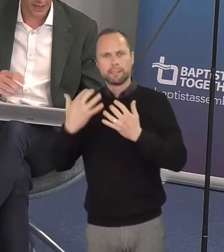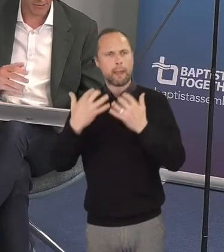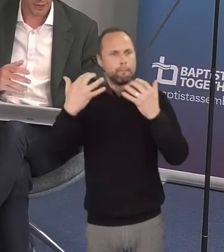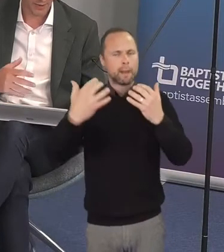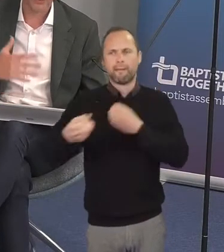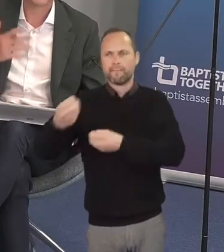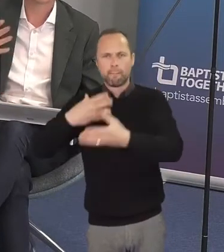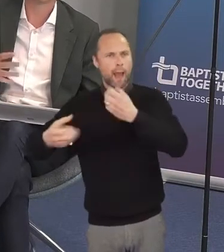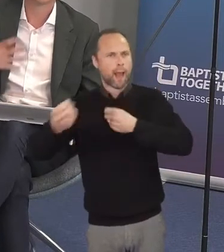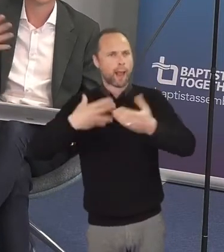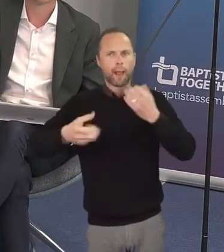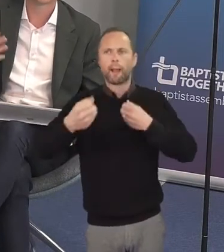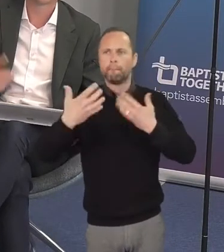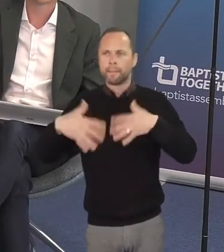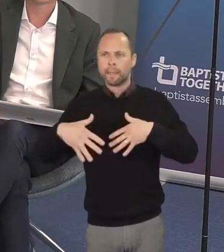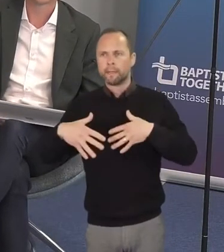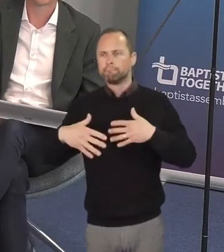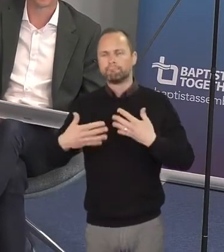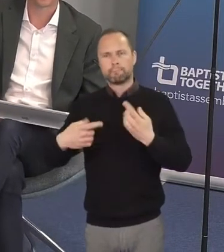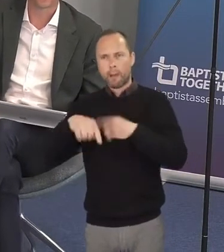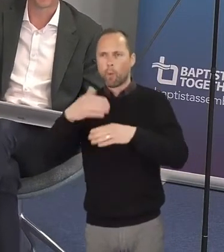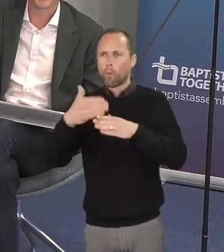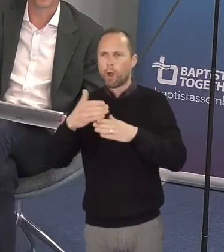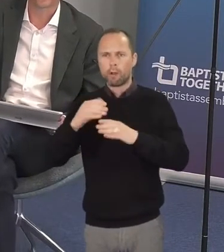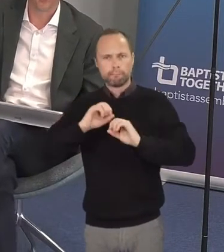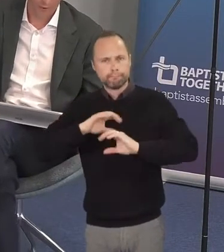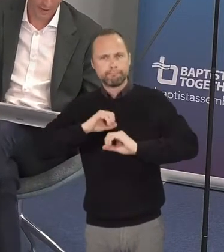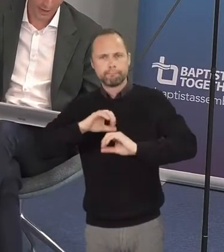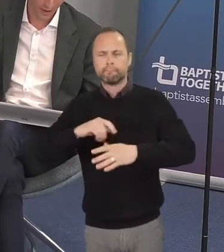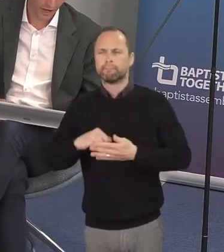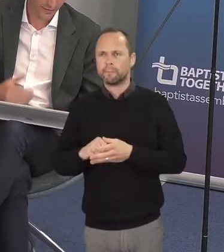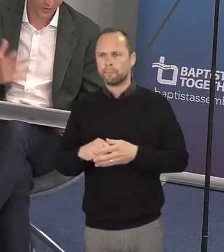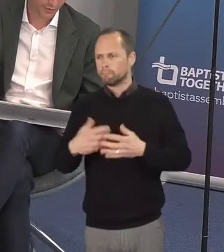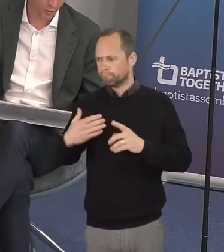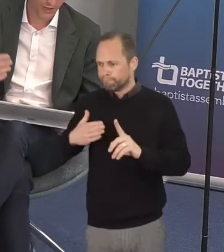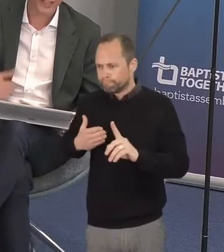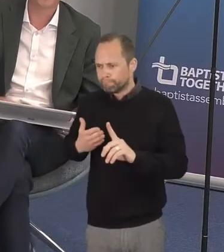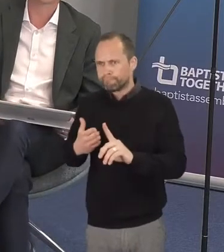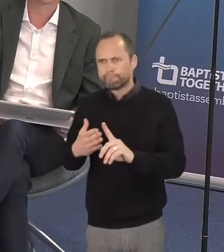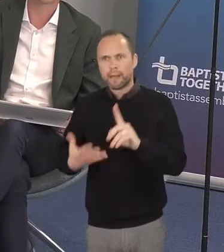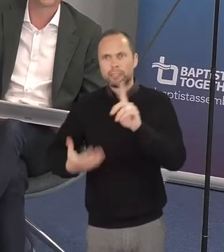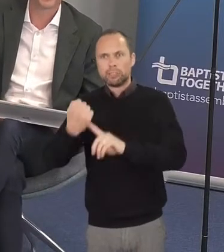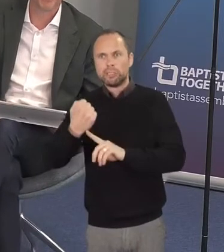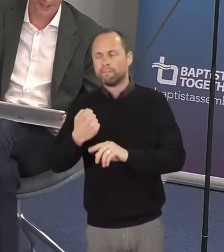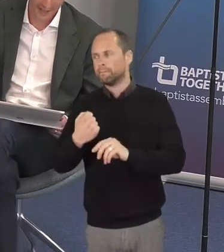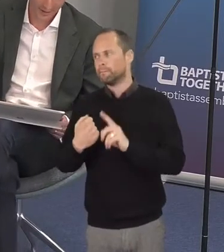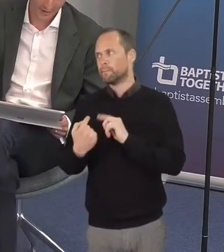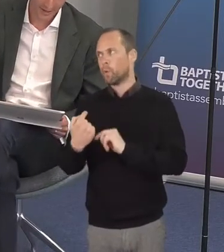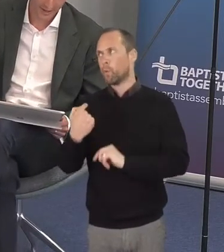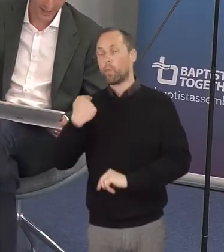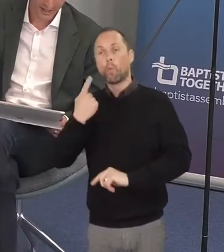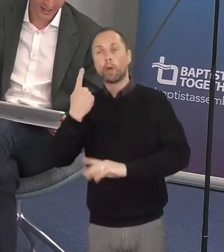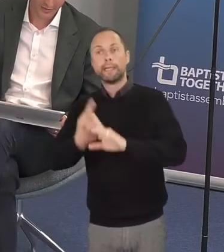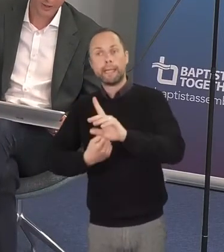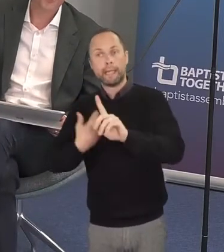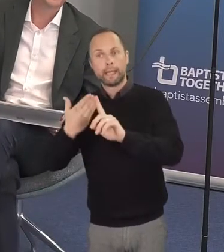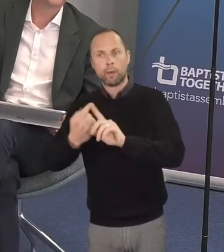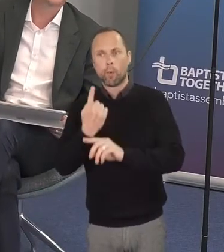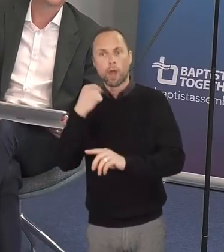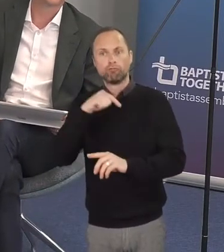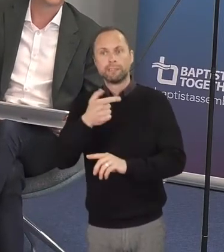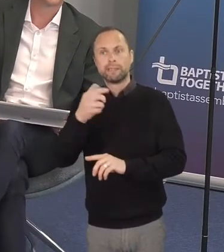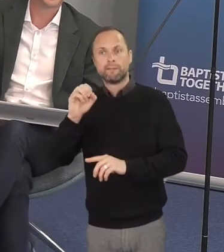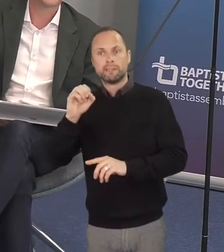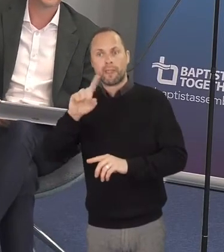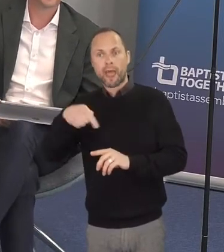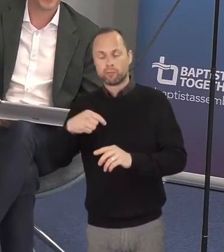elsewhere about how we're getting on towards that goal of 1 million lives. After 1 year, it was 170,000. After